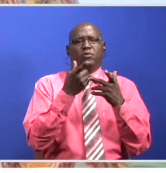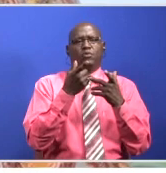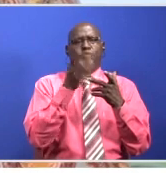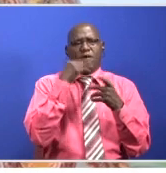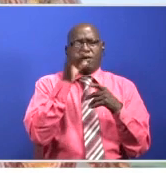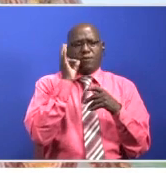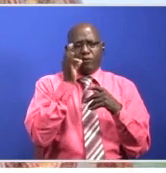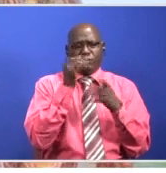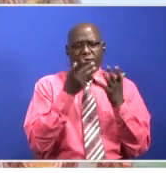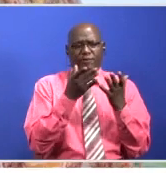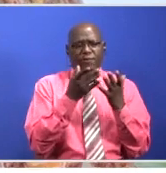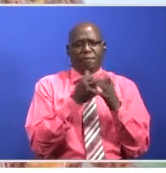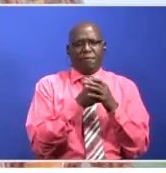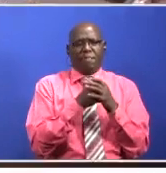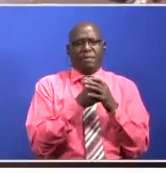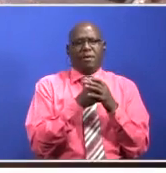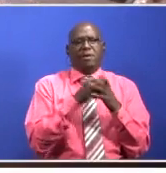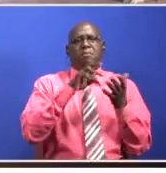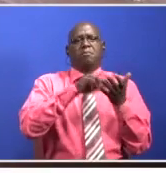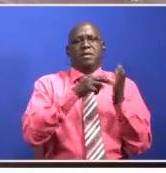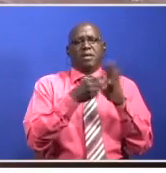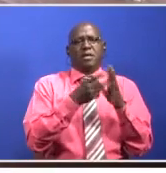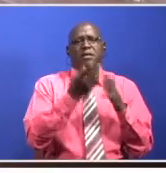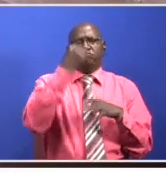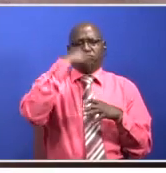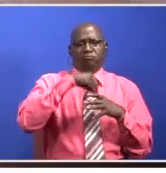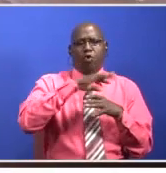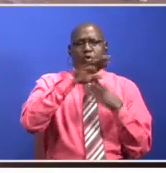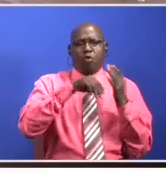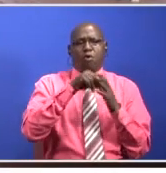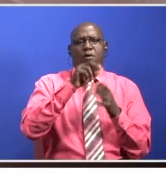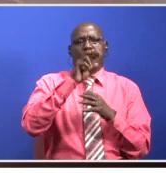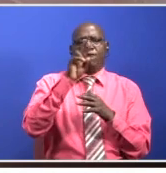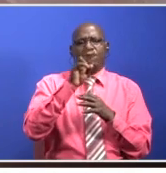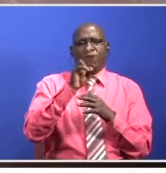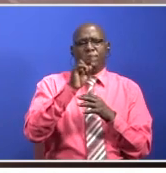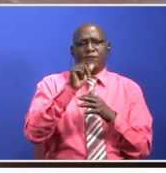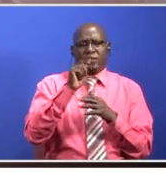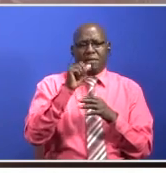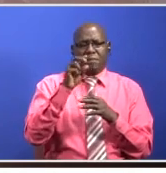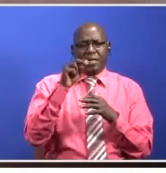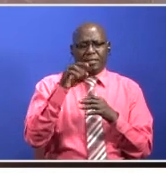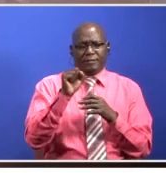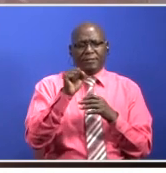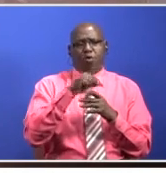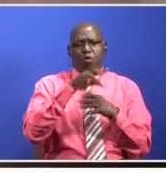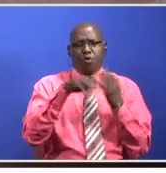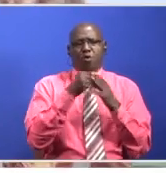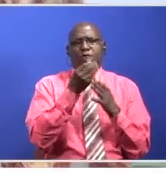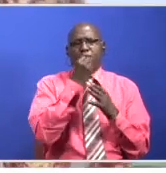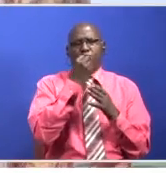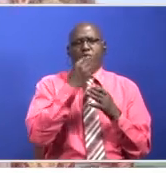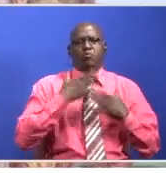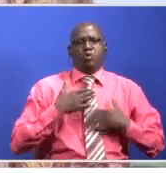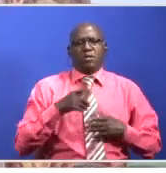means you have taken in all the vitamins and the minerals from that fruit that your body require. And that is why fruit